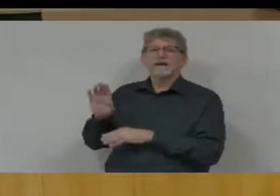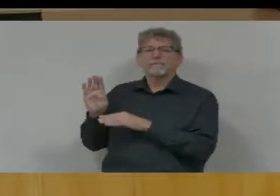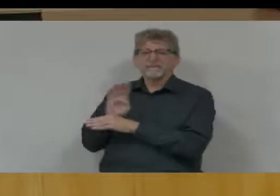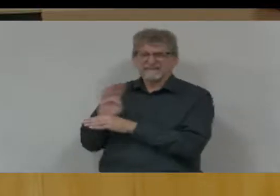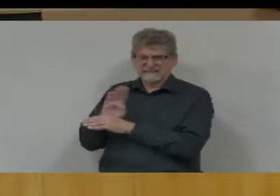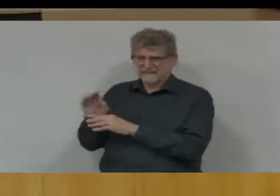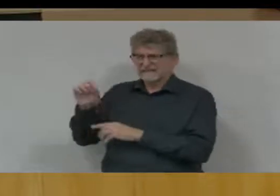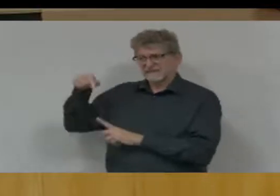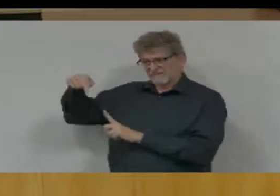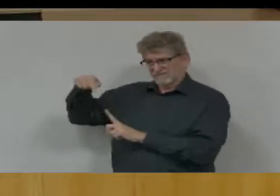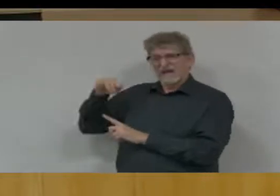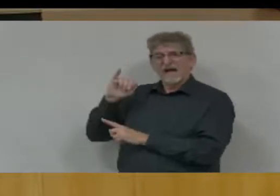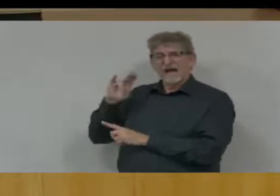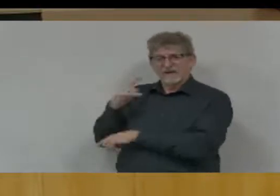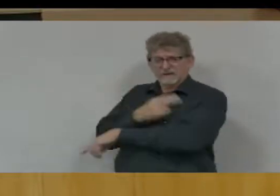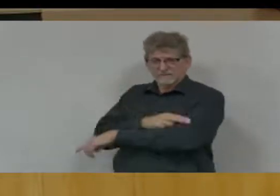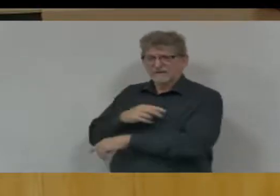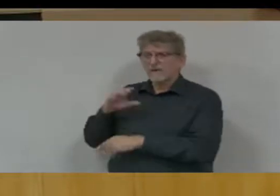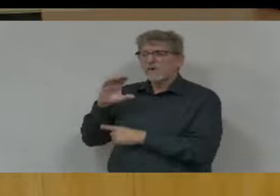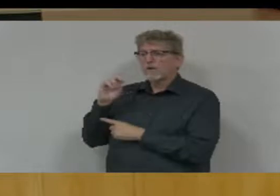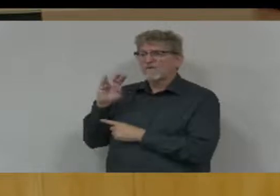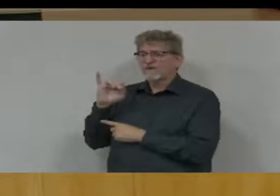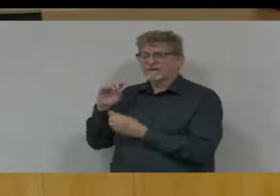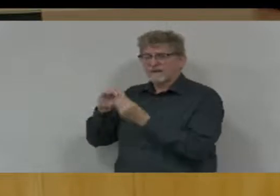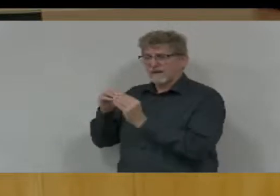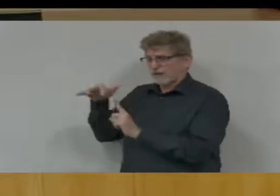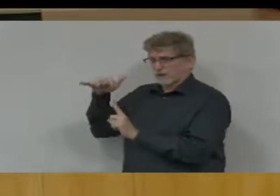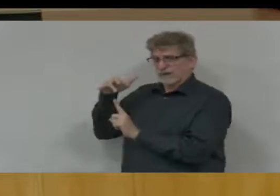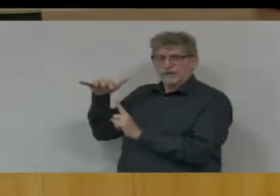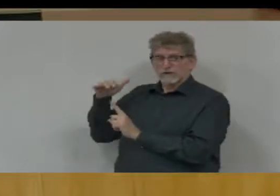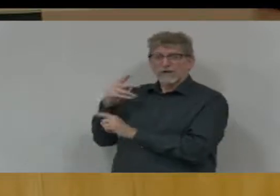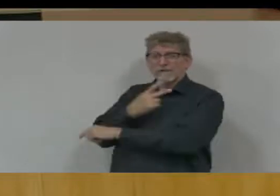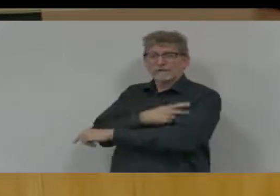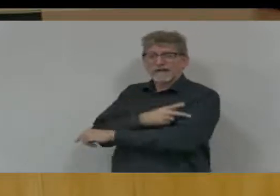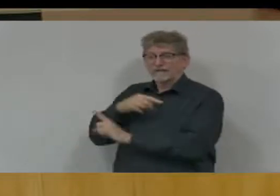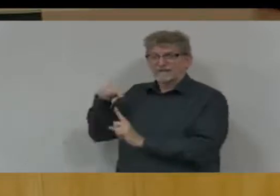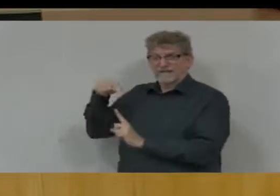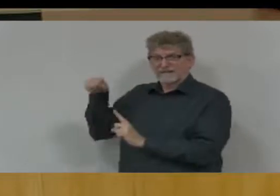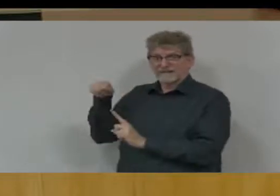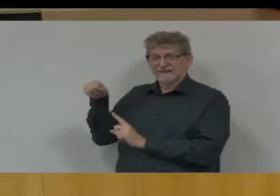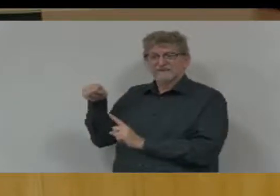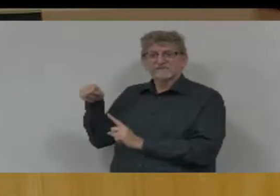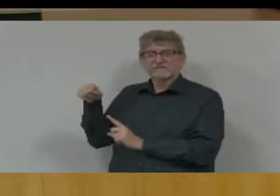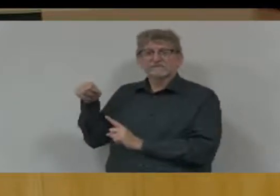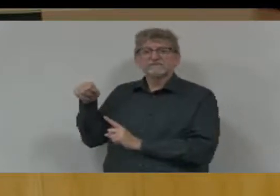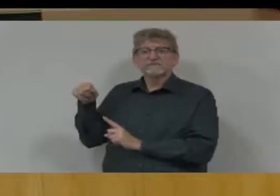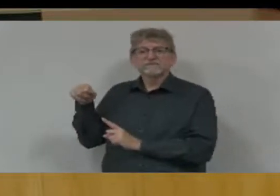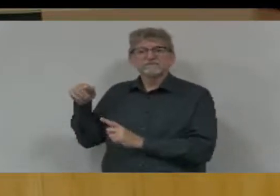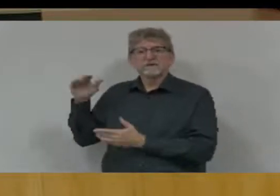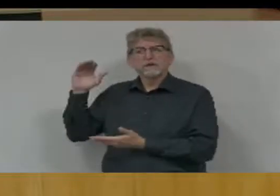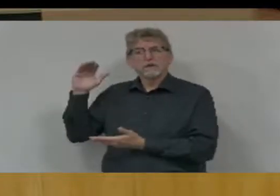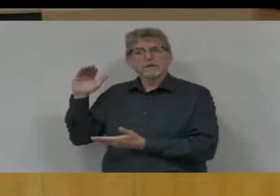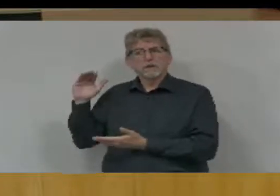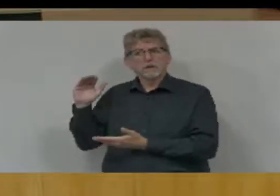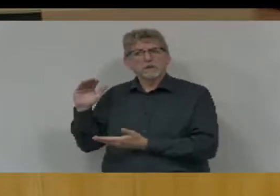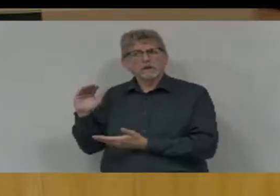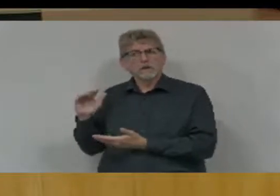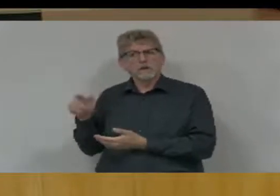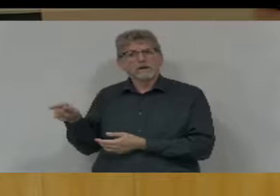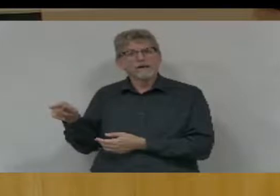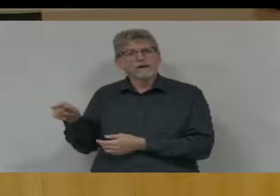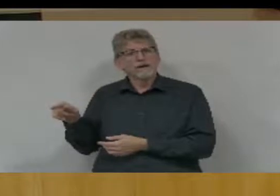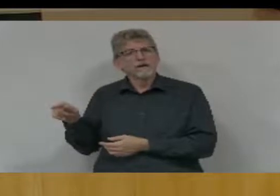our COVID patient numbers are down from where they were in the peak. We have 5 this